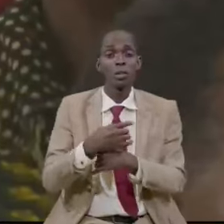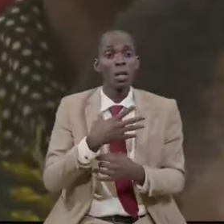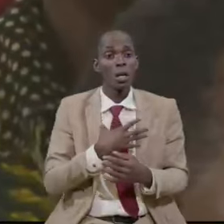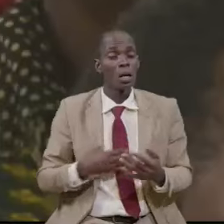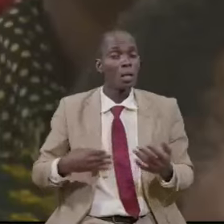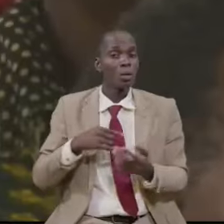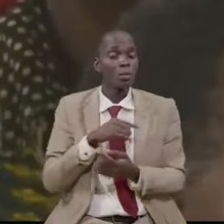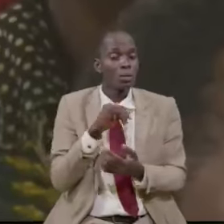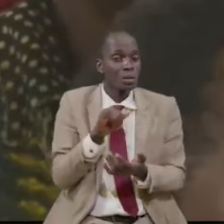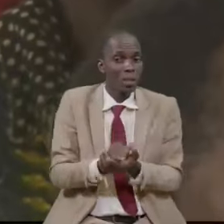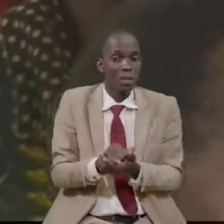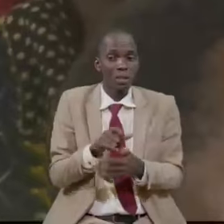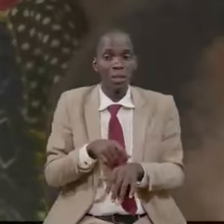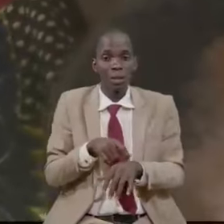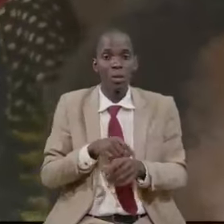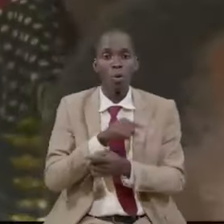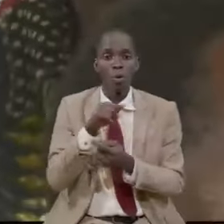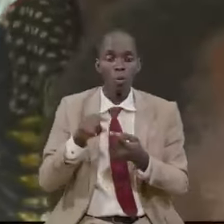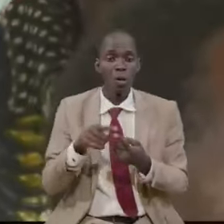that time when the rapture will happen,